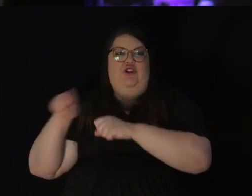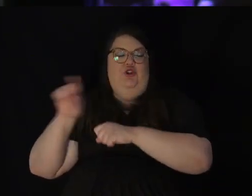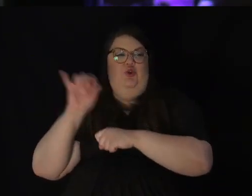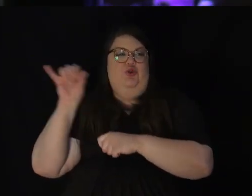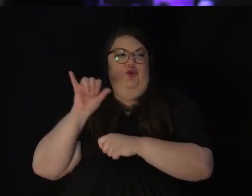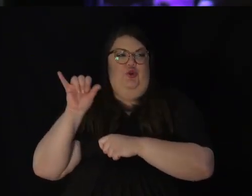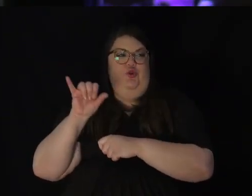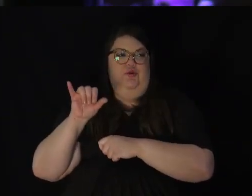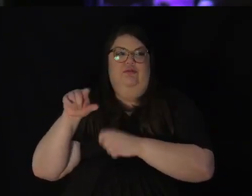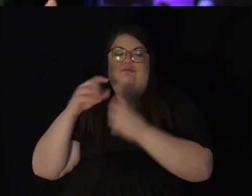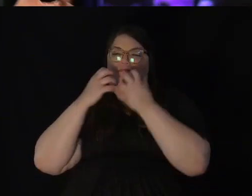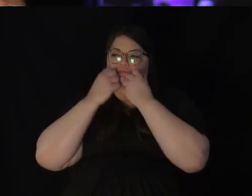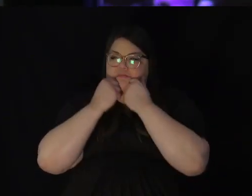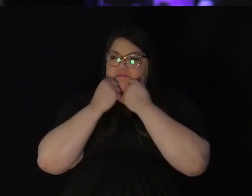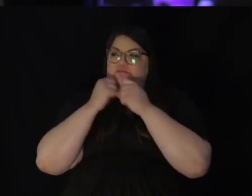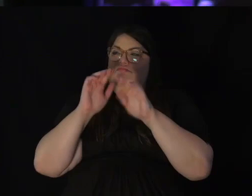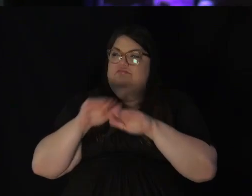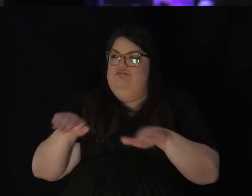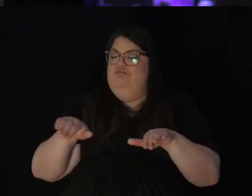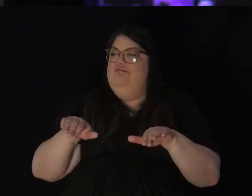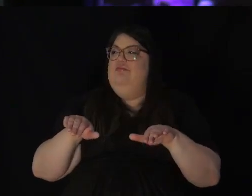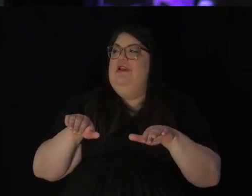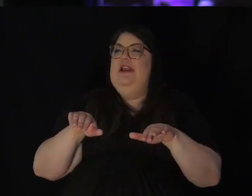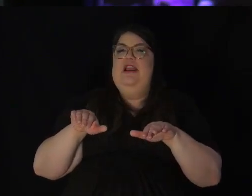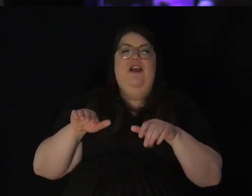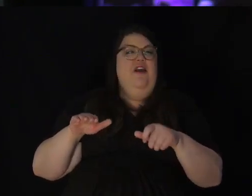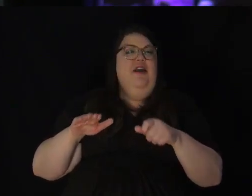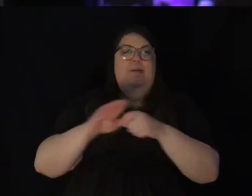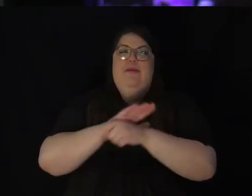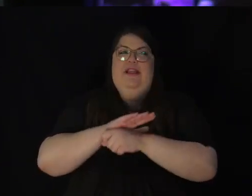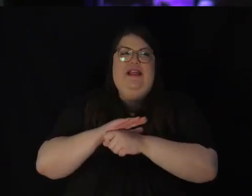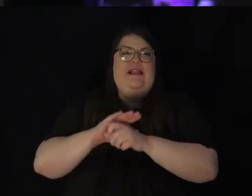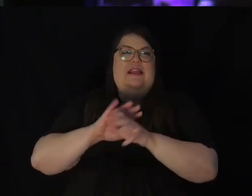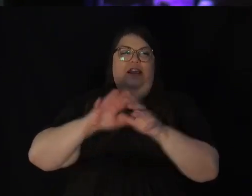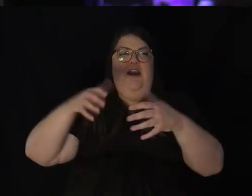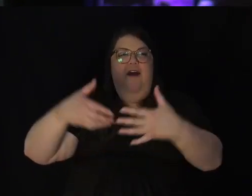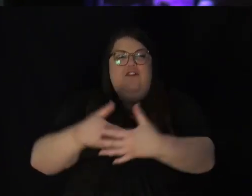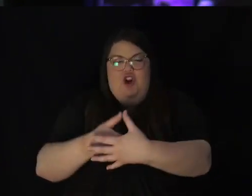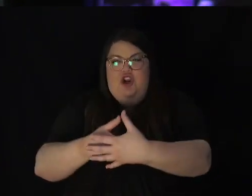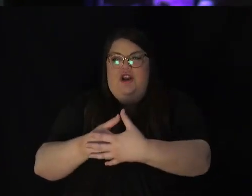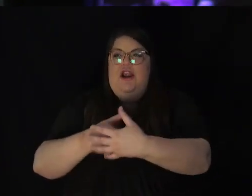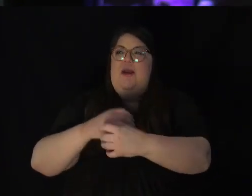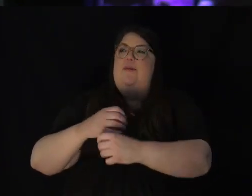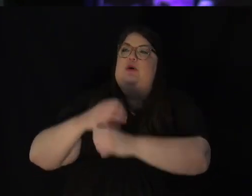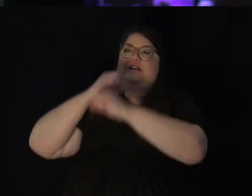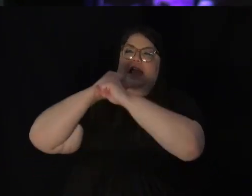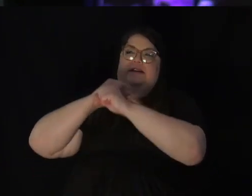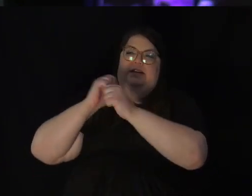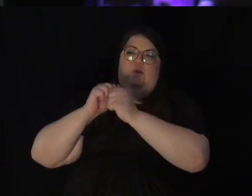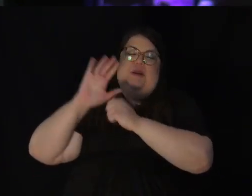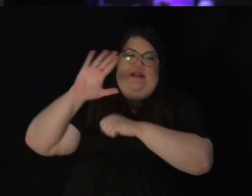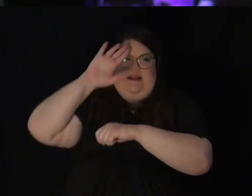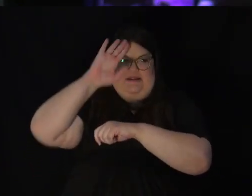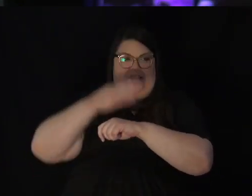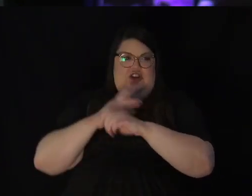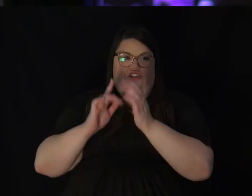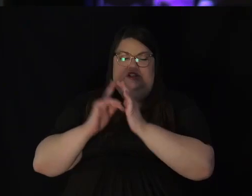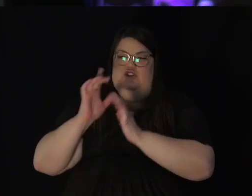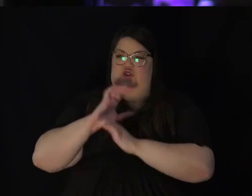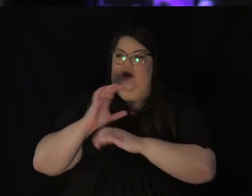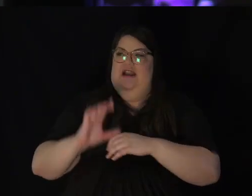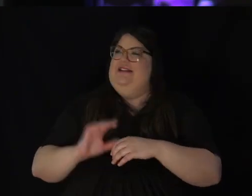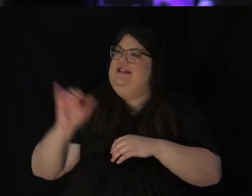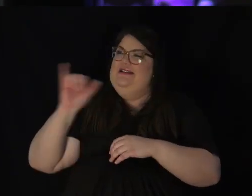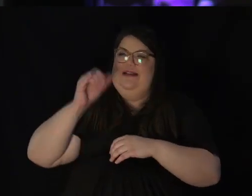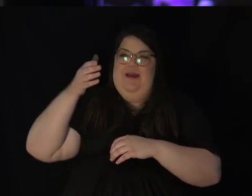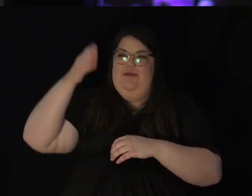are his child, completely wrapped and covered and protected in his son, Jesus Christ, the same God.